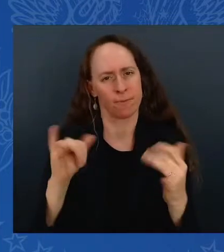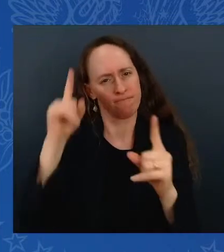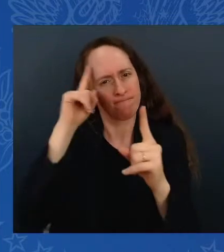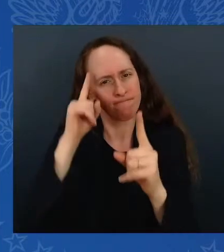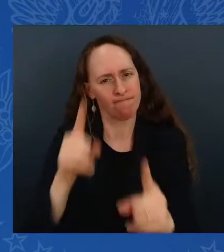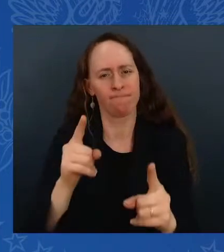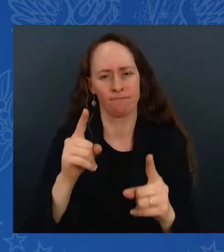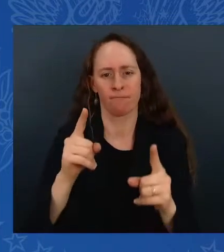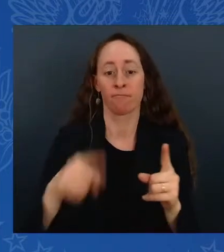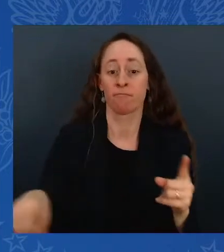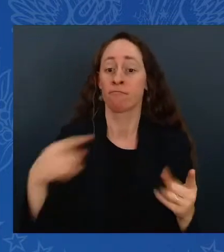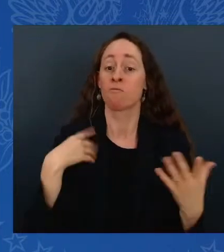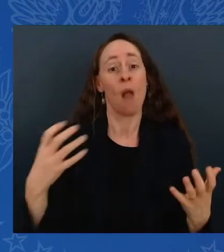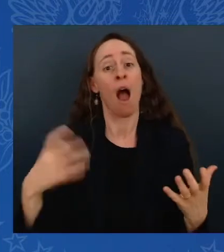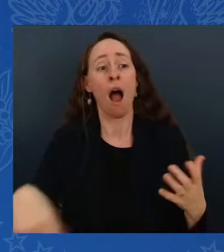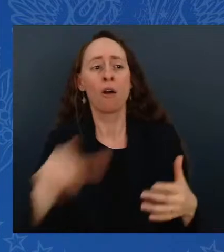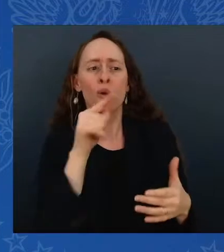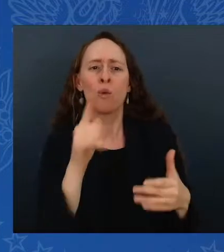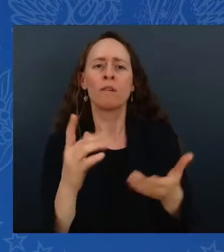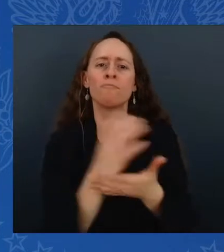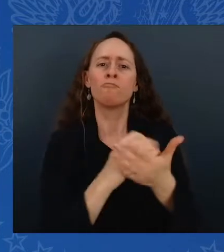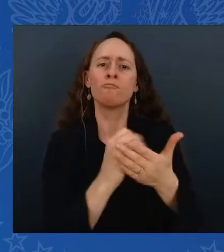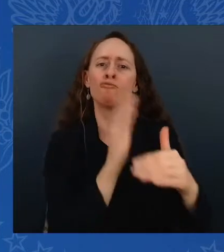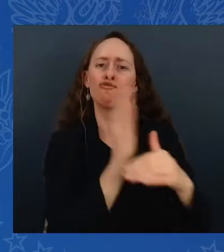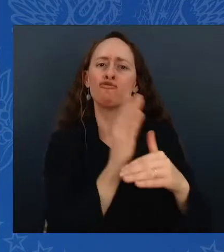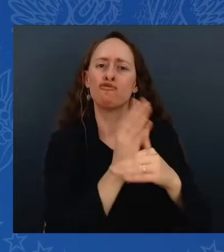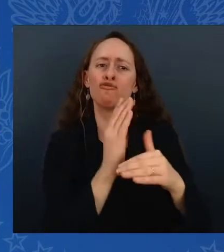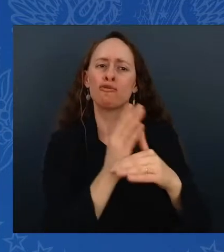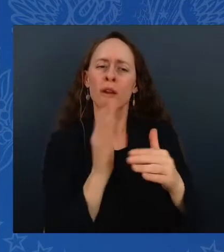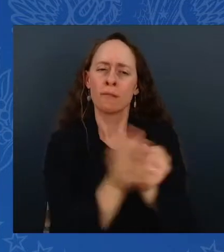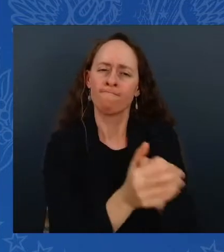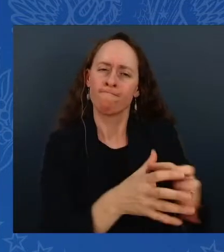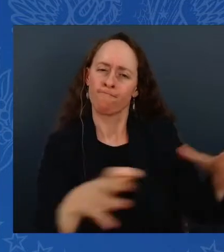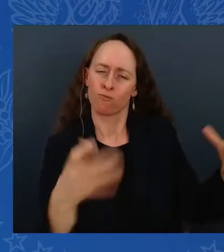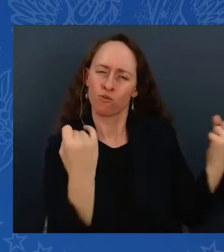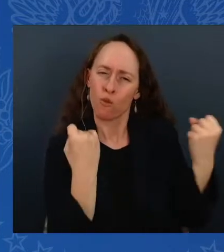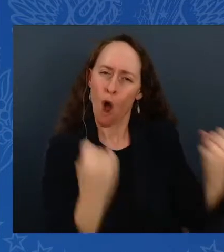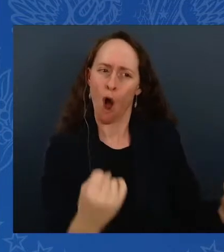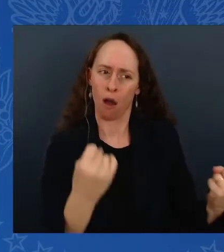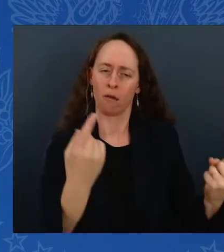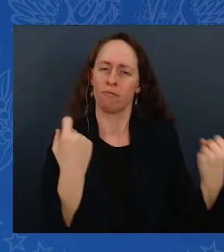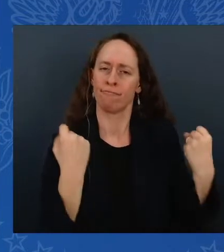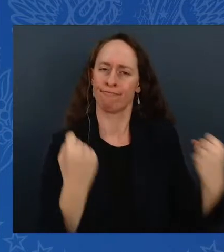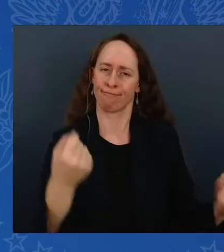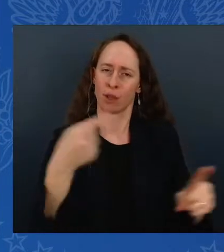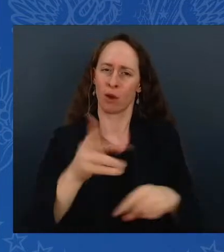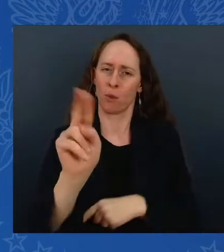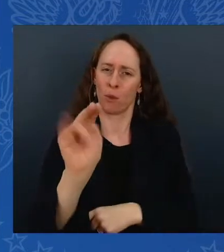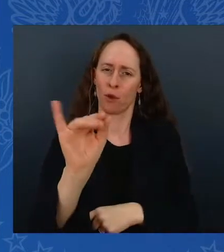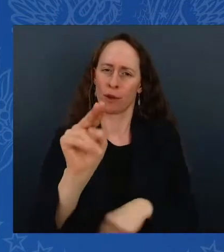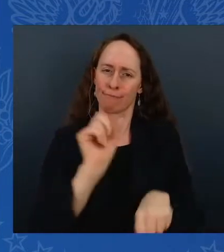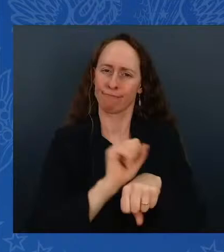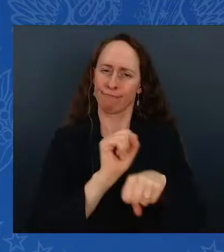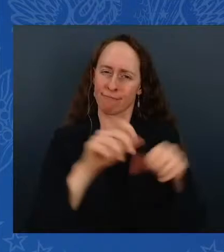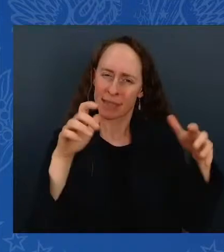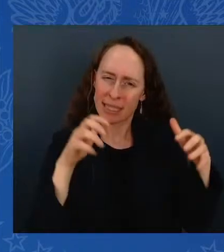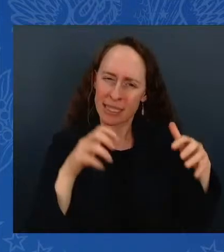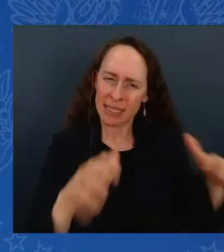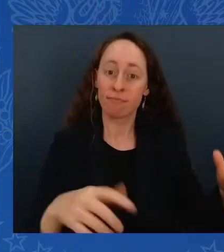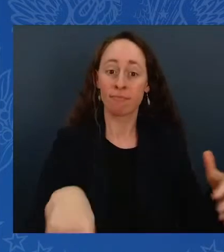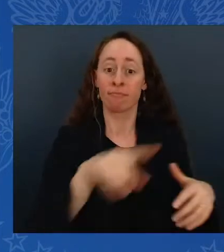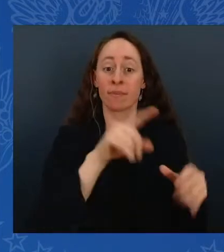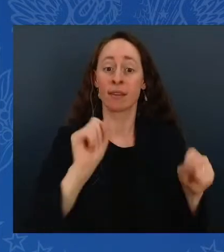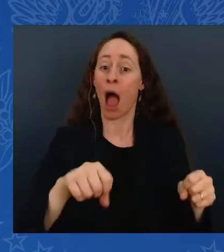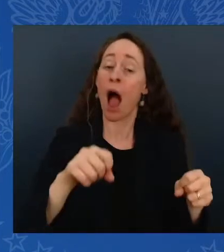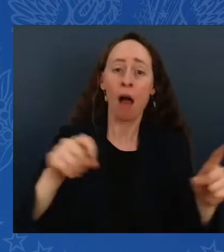Put workers first, support unions to make sure workers have a bargaining clout they need to get a fair price to grow that pie. And